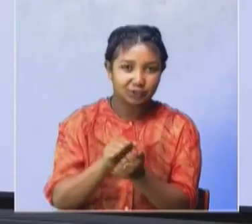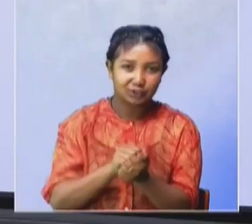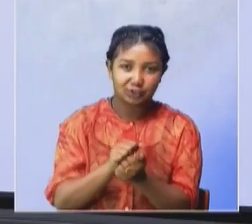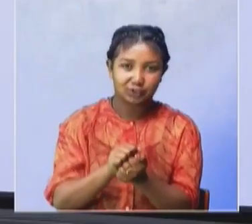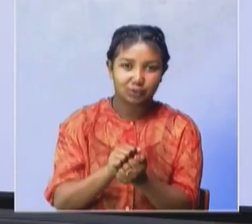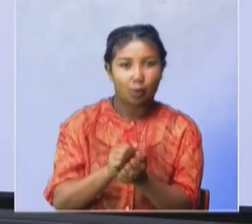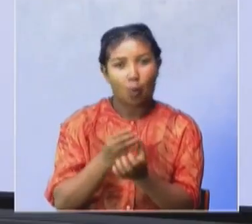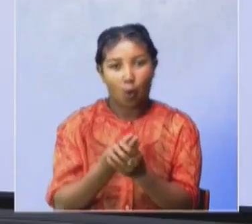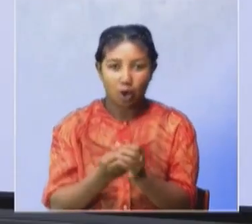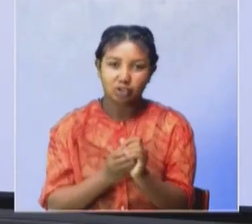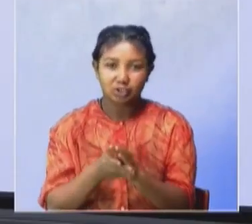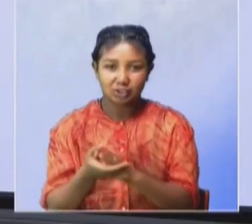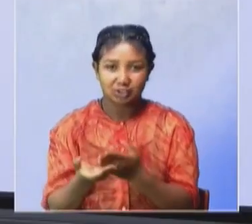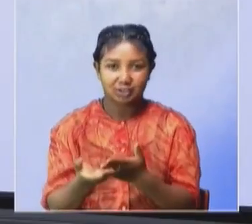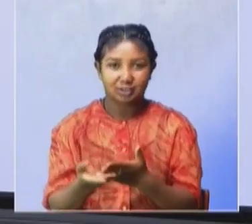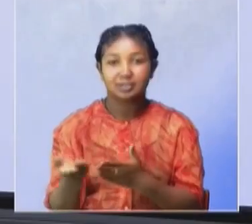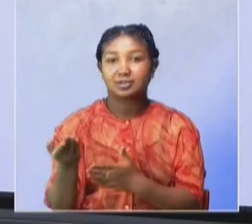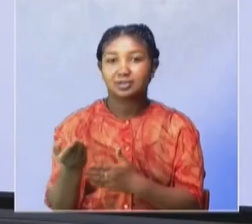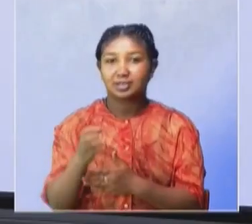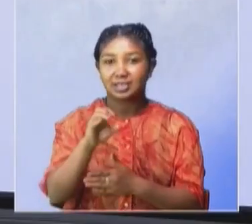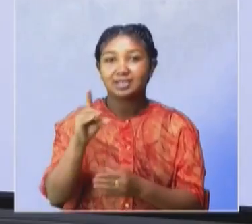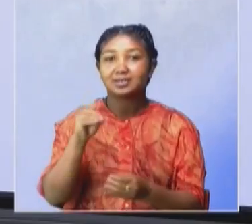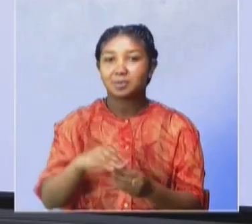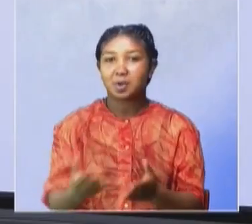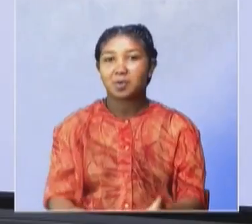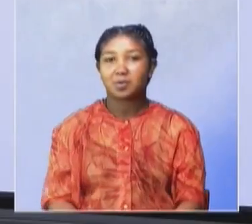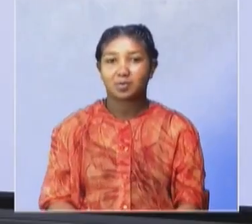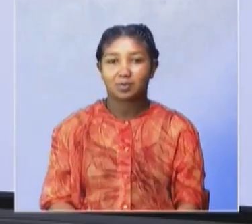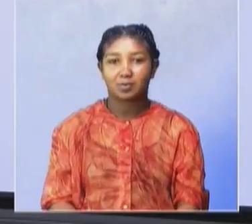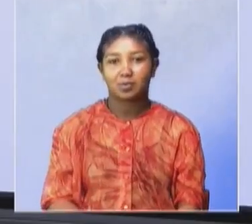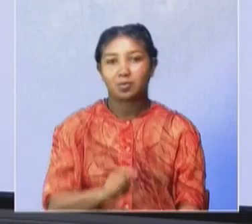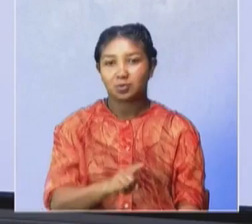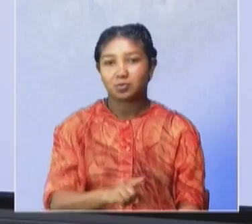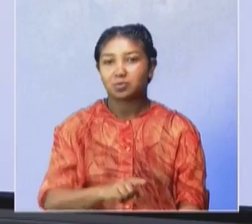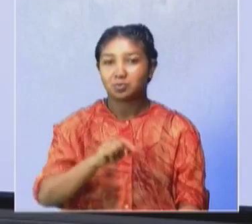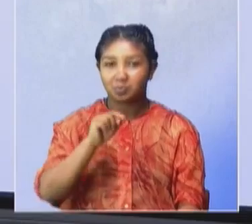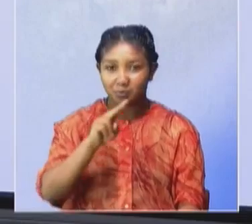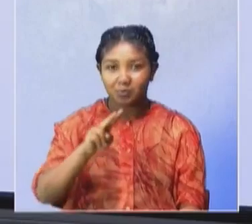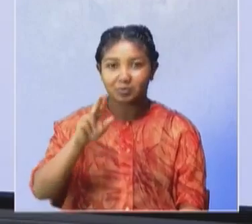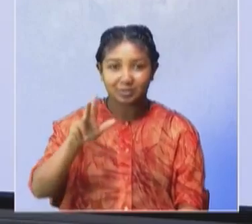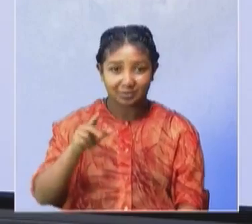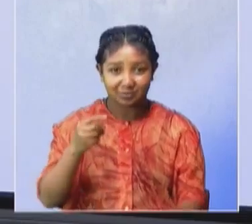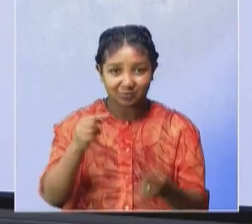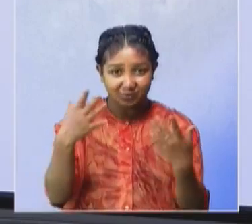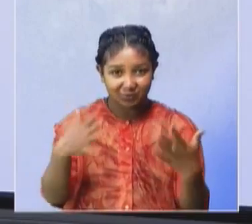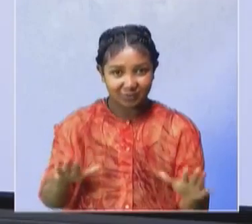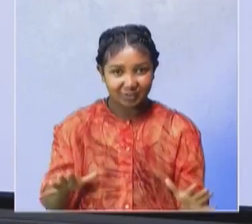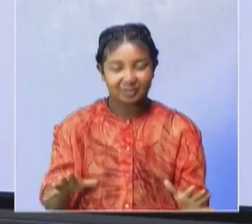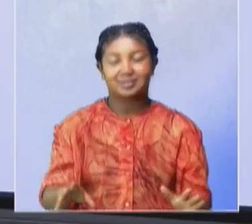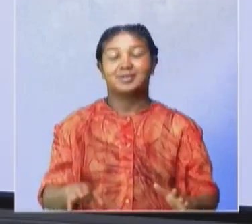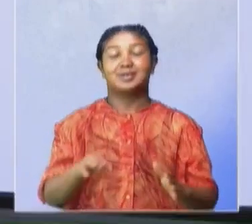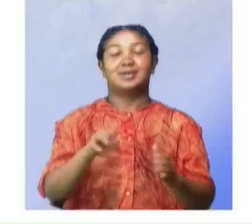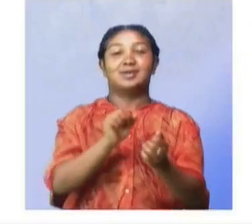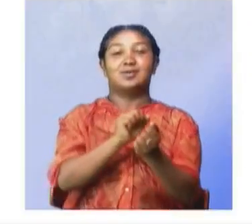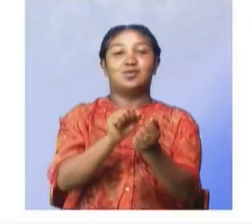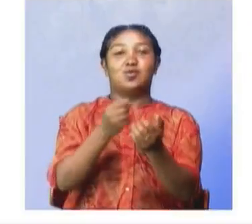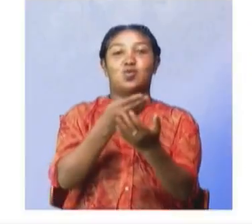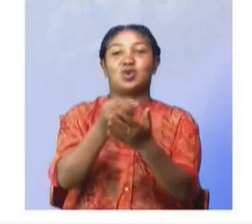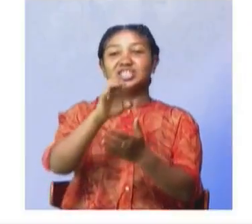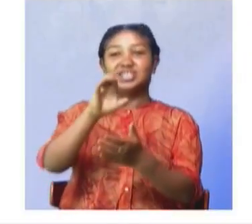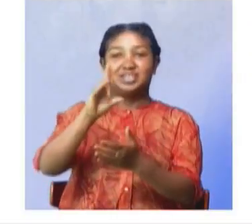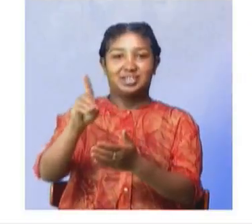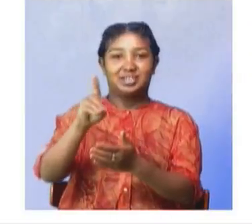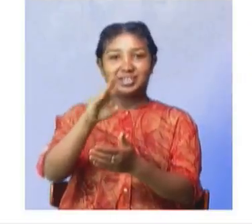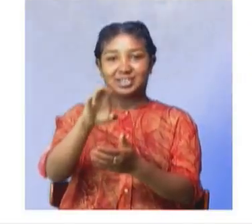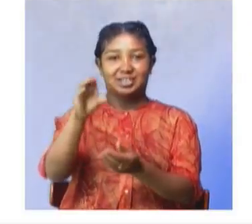Okay, let me give you time. 1, 2, 3. Bravo. Washed.